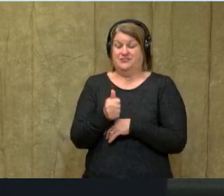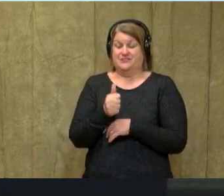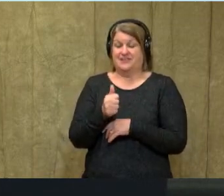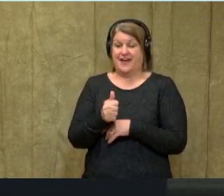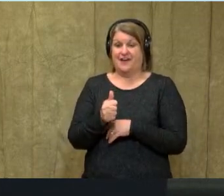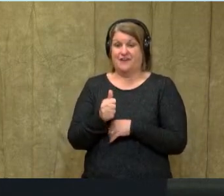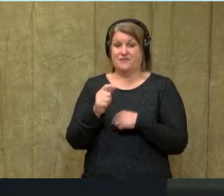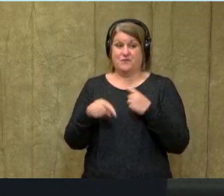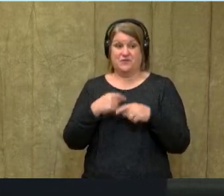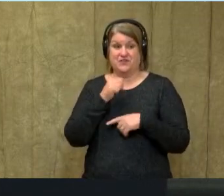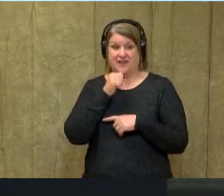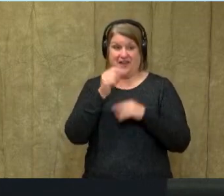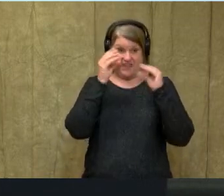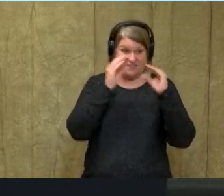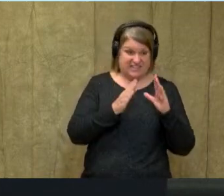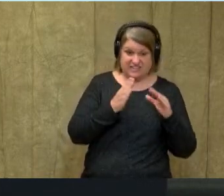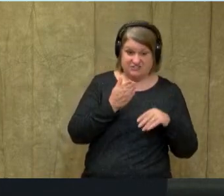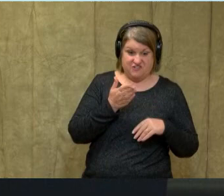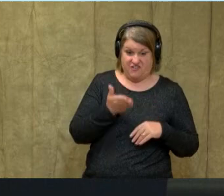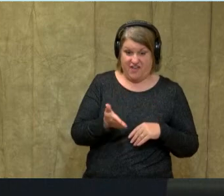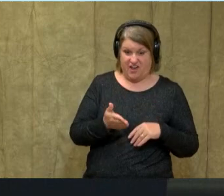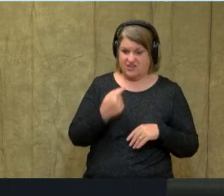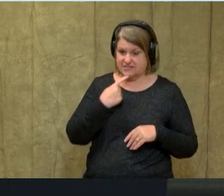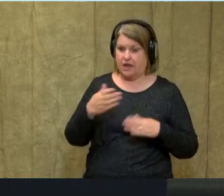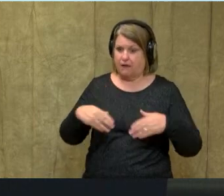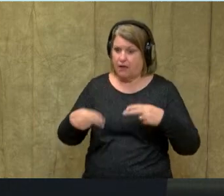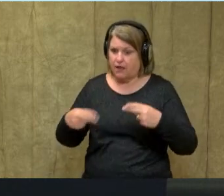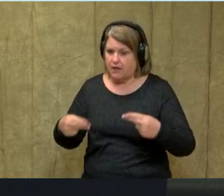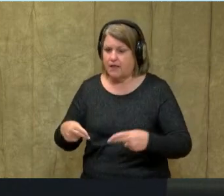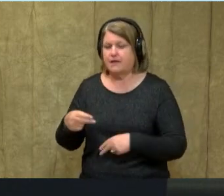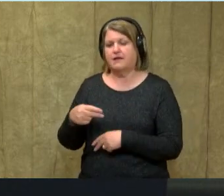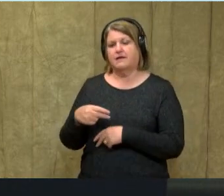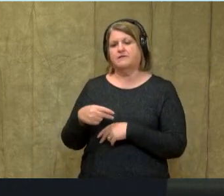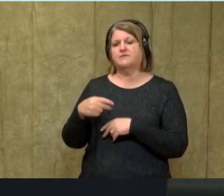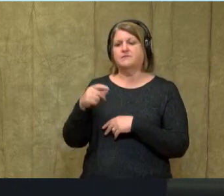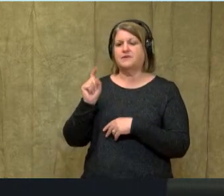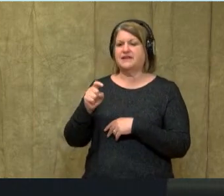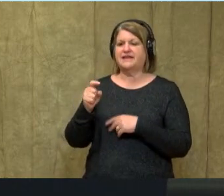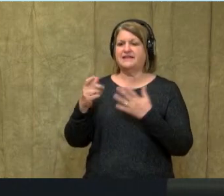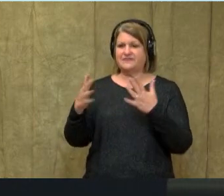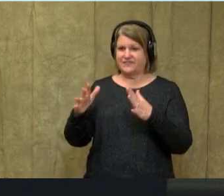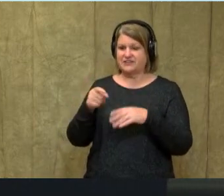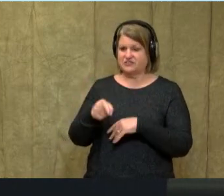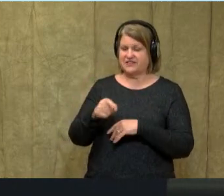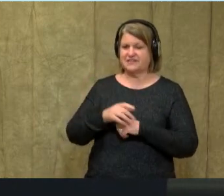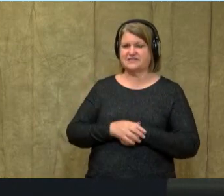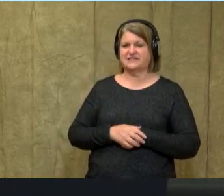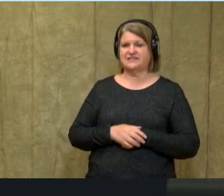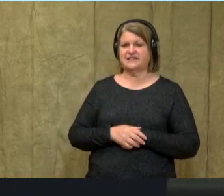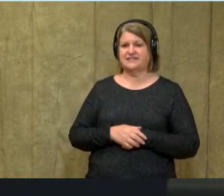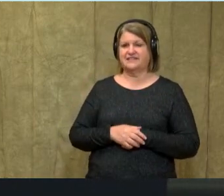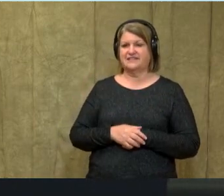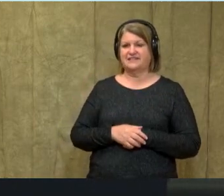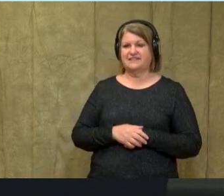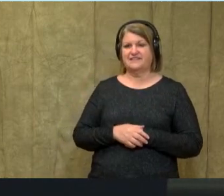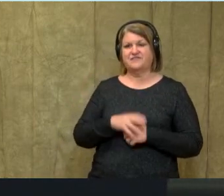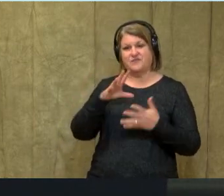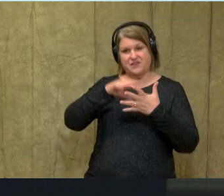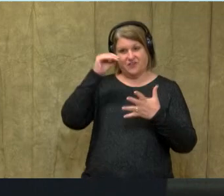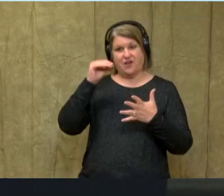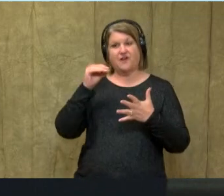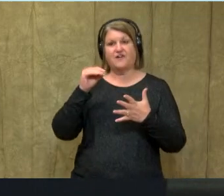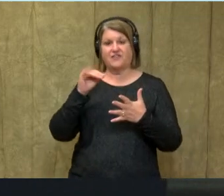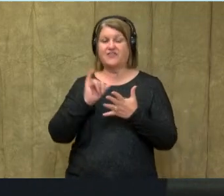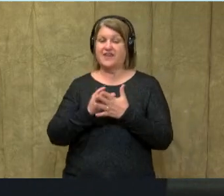to face saying, hey, we have to get this done. We found out that the care that teachers have for us is